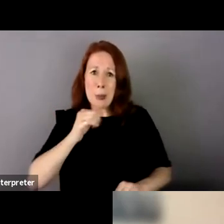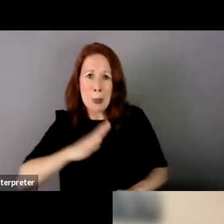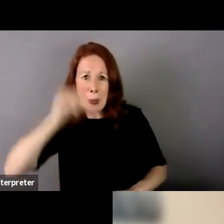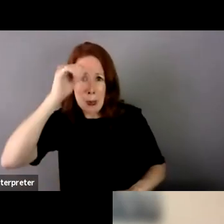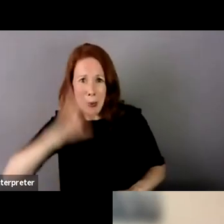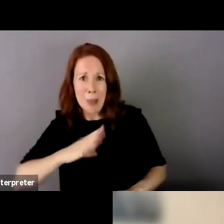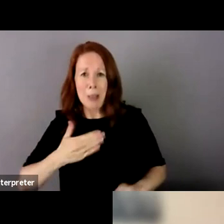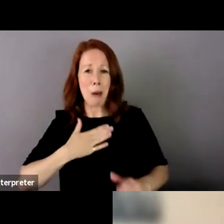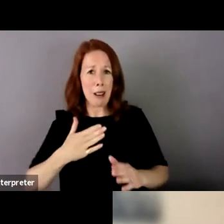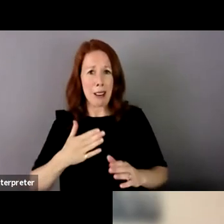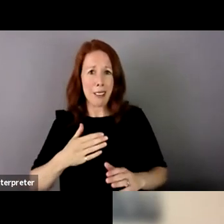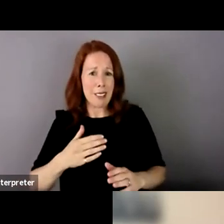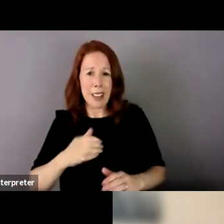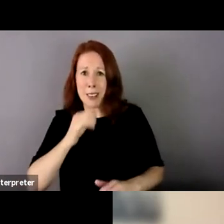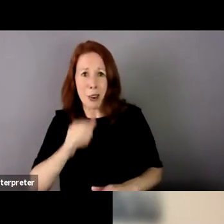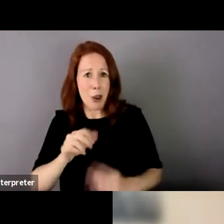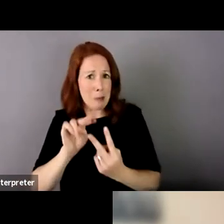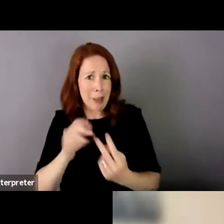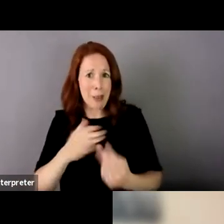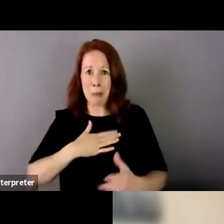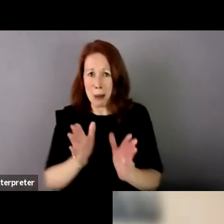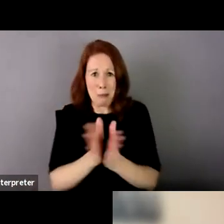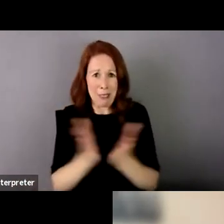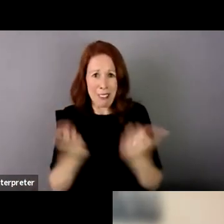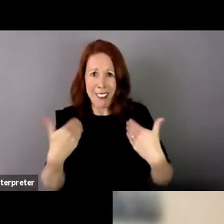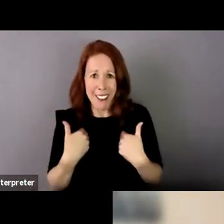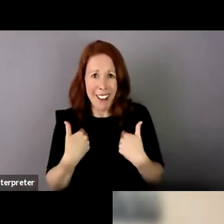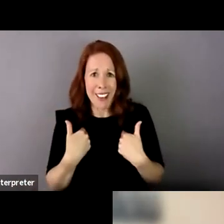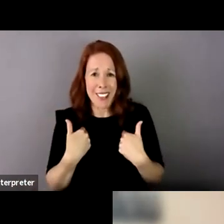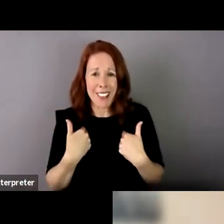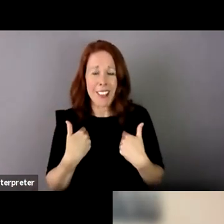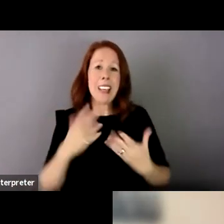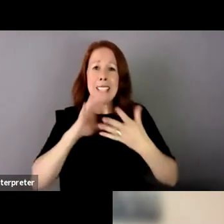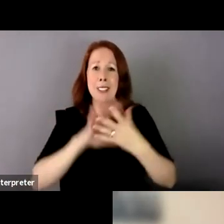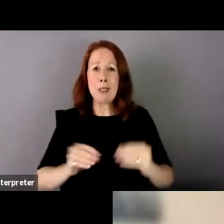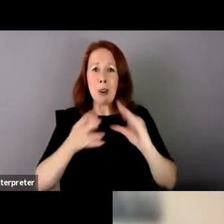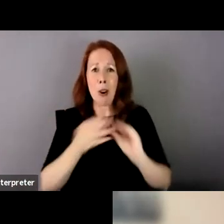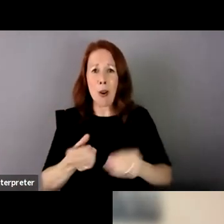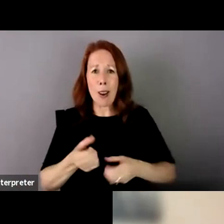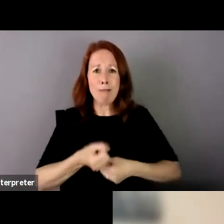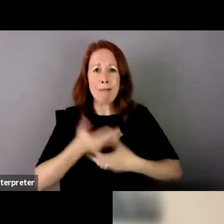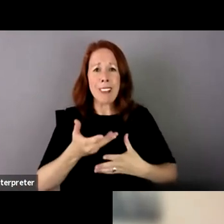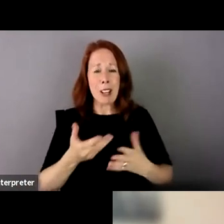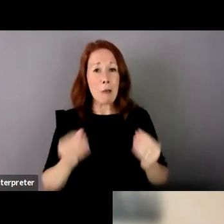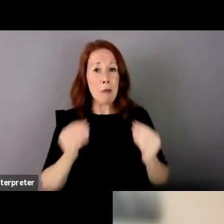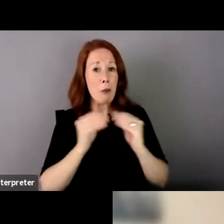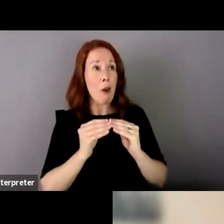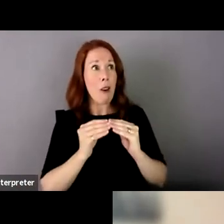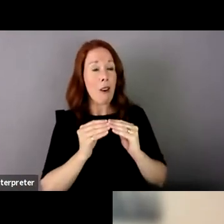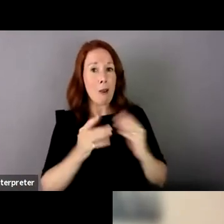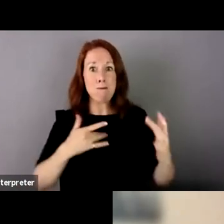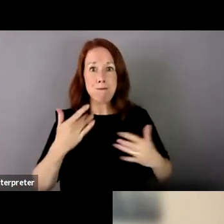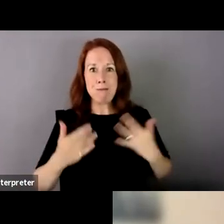books because that's what exists in the world. And it also makes storytelling so much better and less